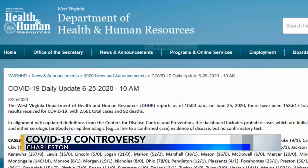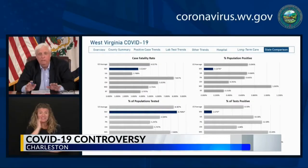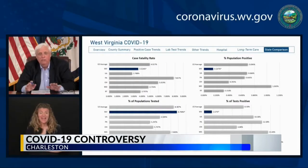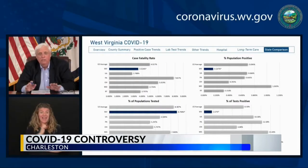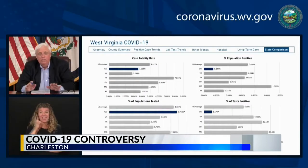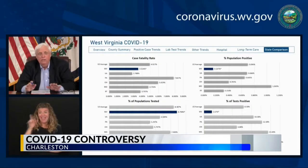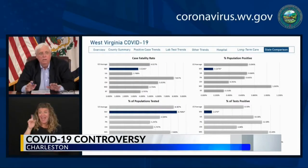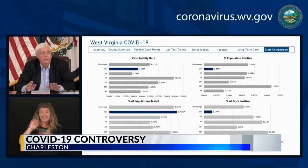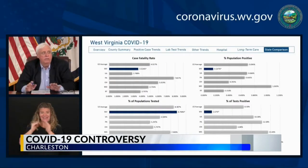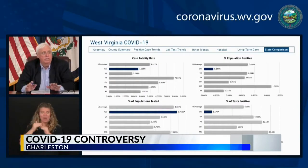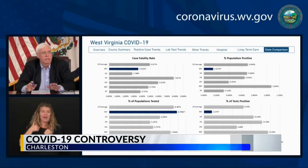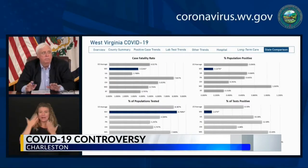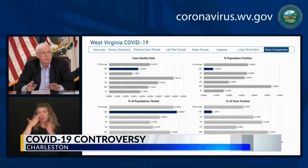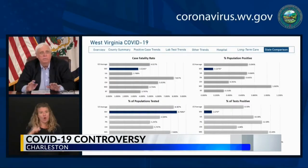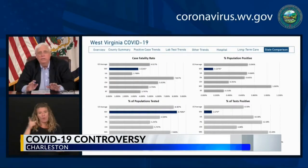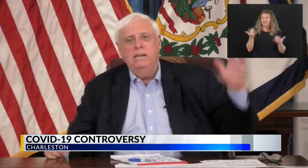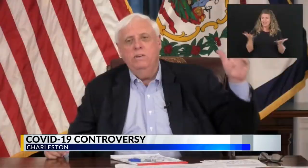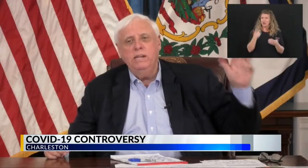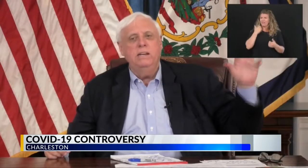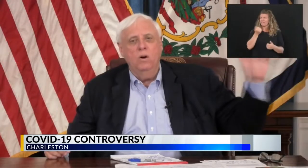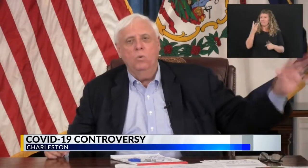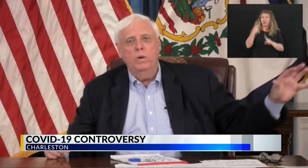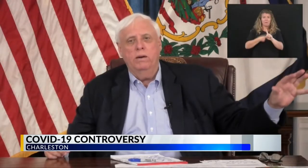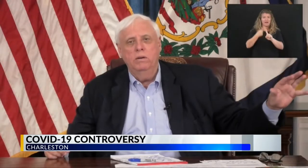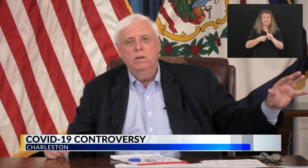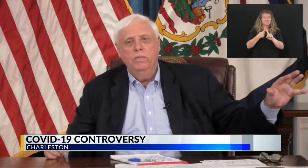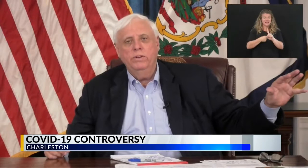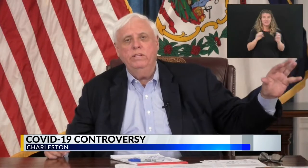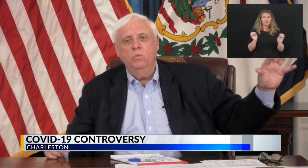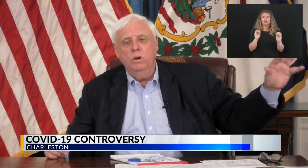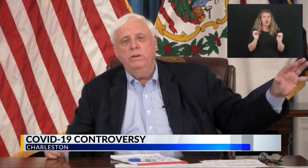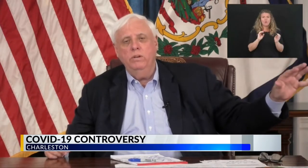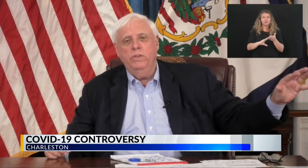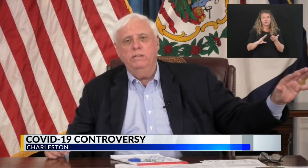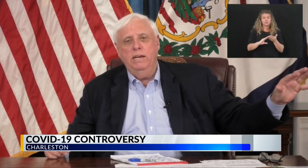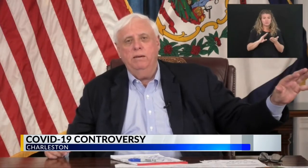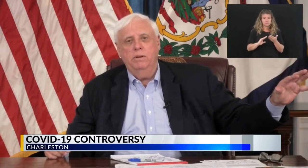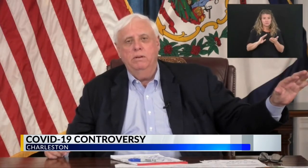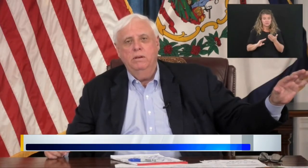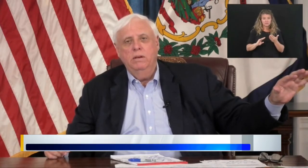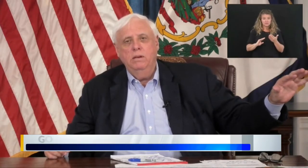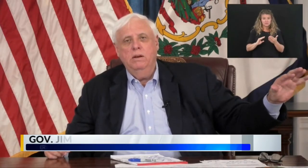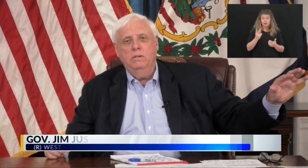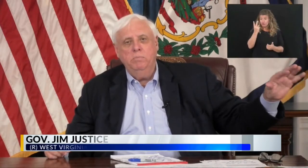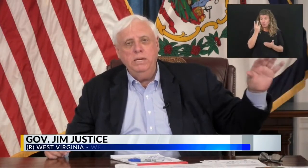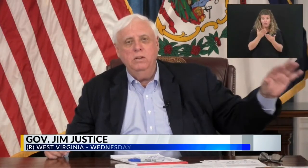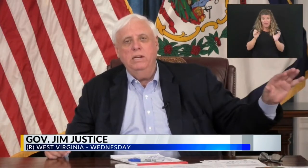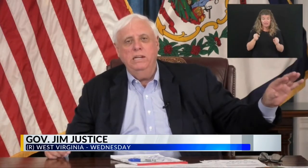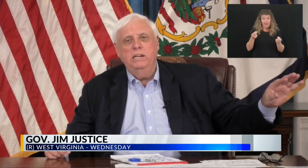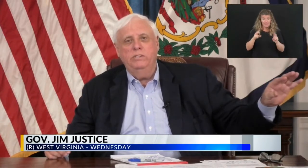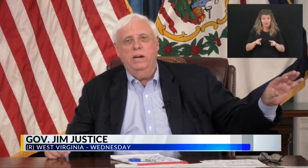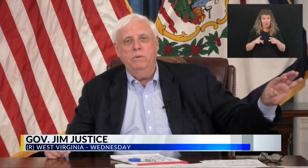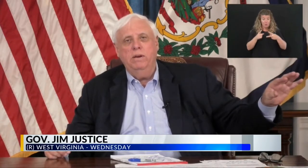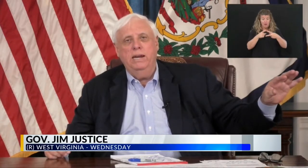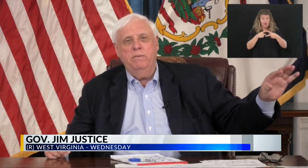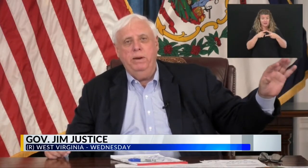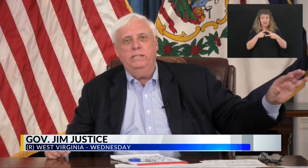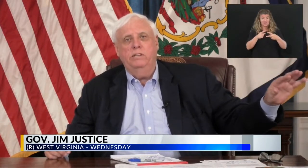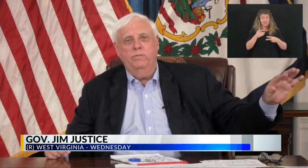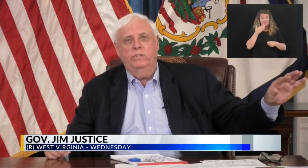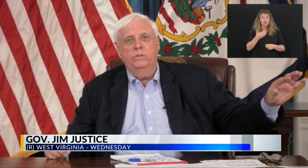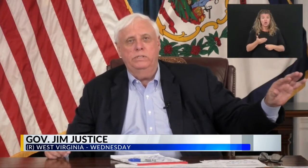by name at his Wednesday briefing. You've got to have passion for doing the job and doing the job right, you know, or you've got to, you